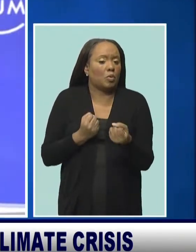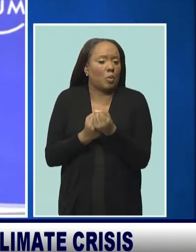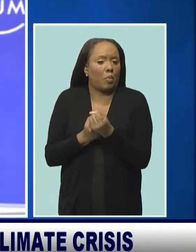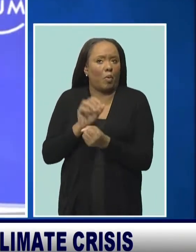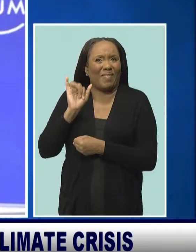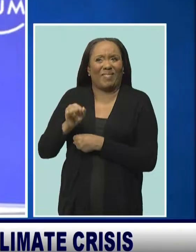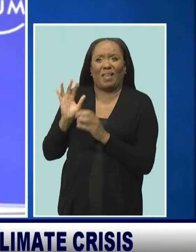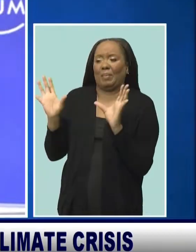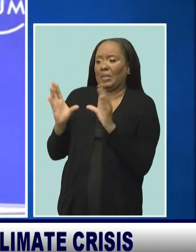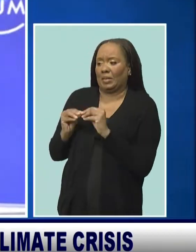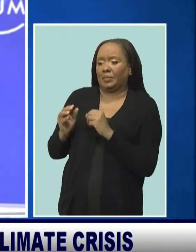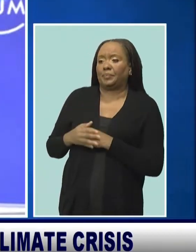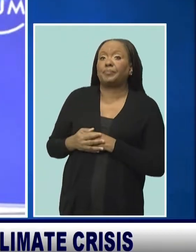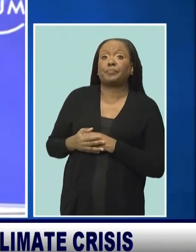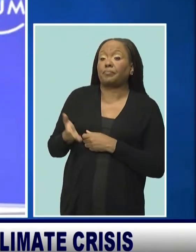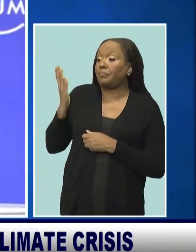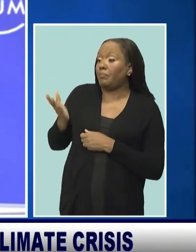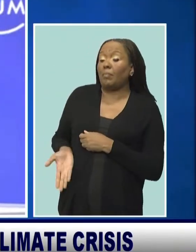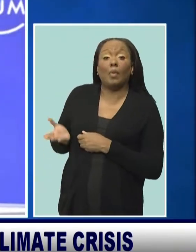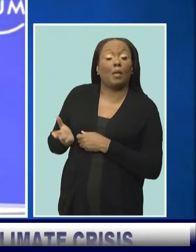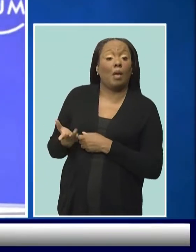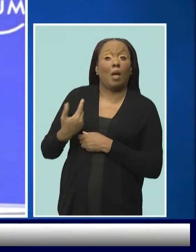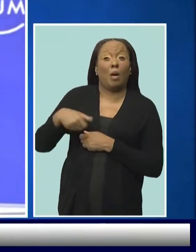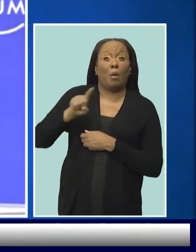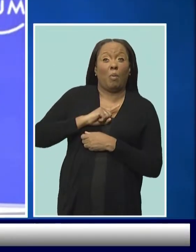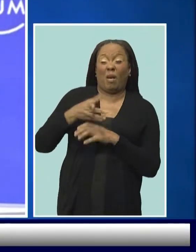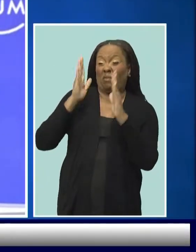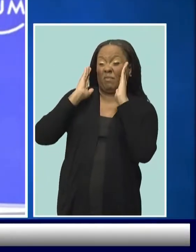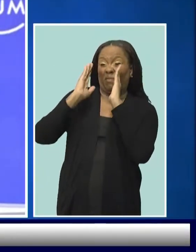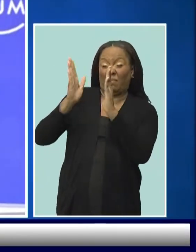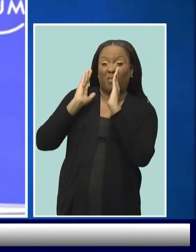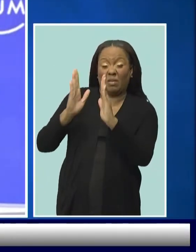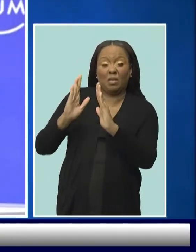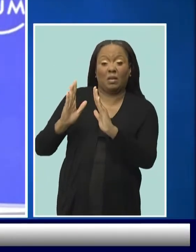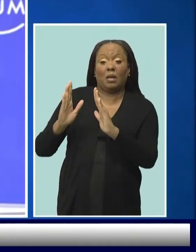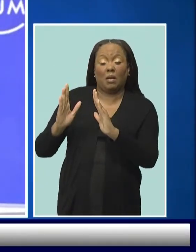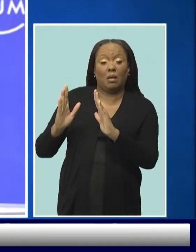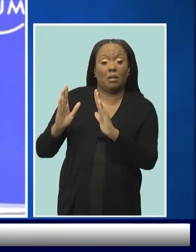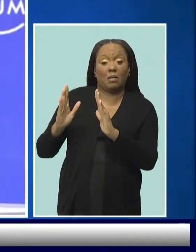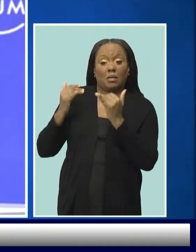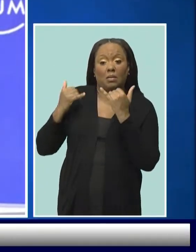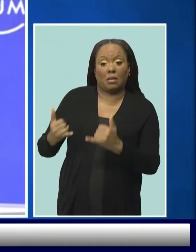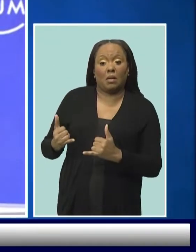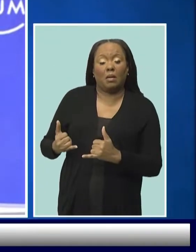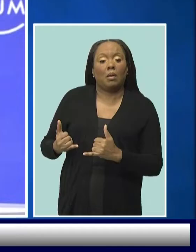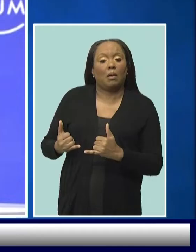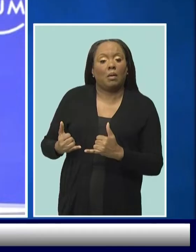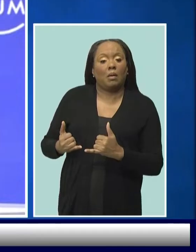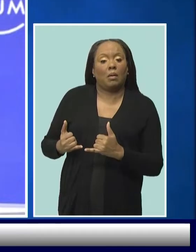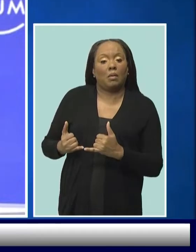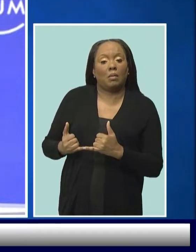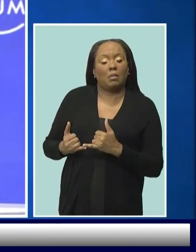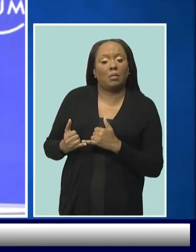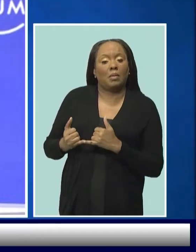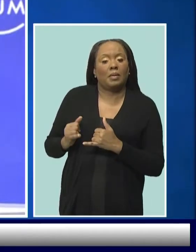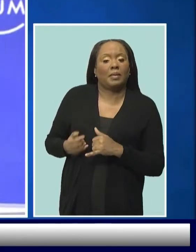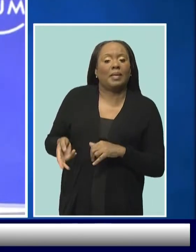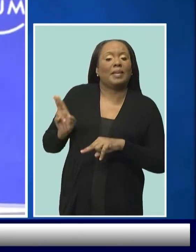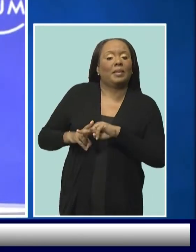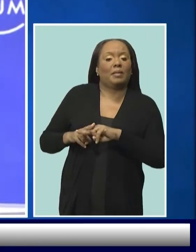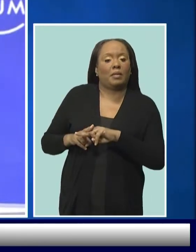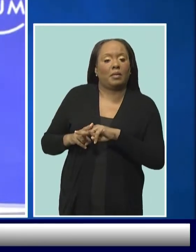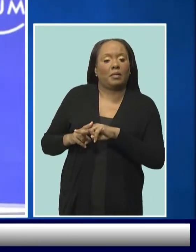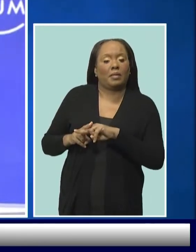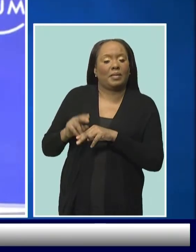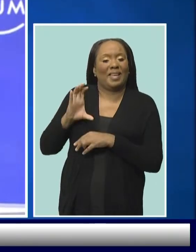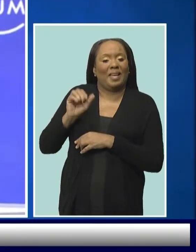The reality is that while we focus on the increased capital for the multilateral development banks and the